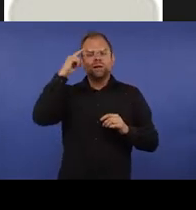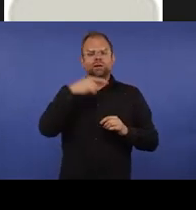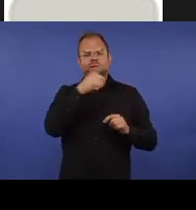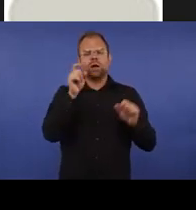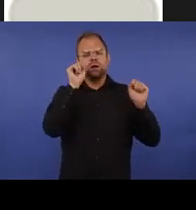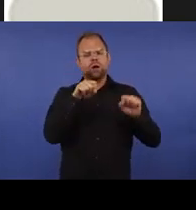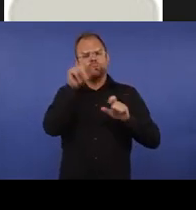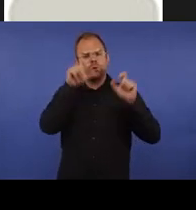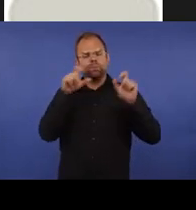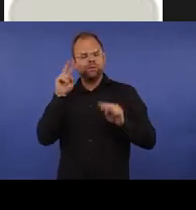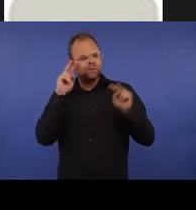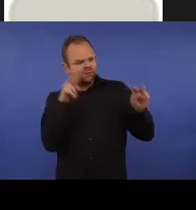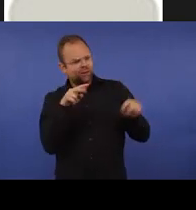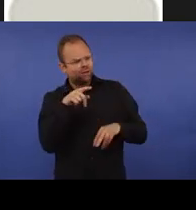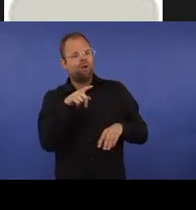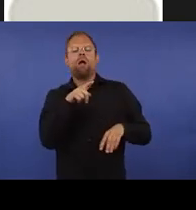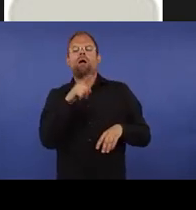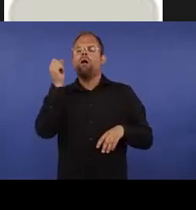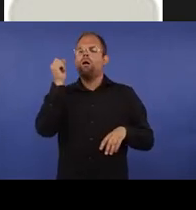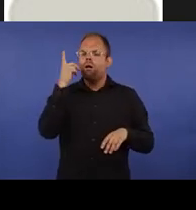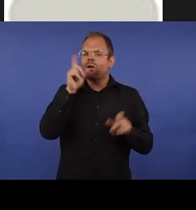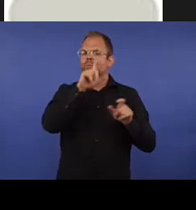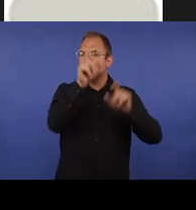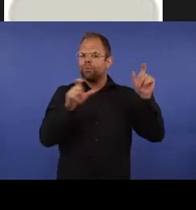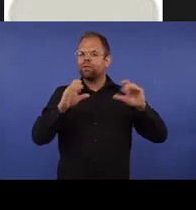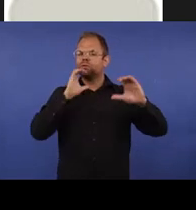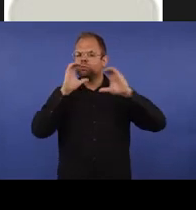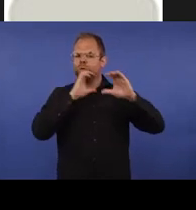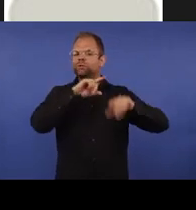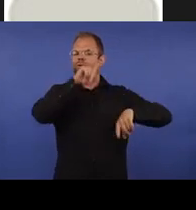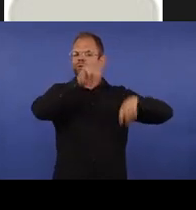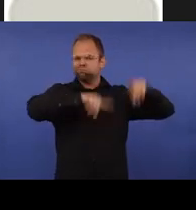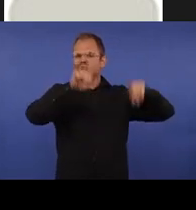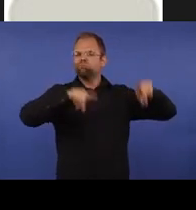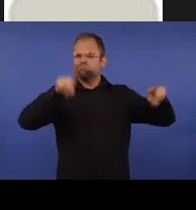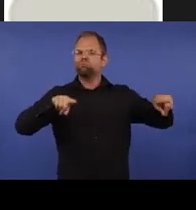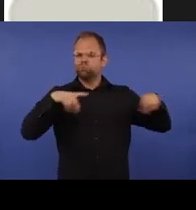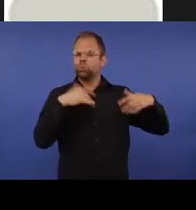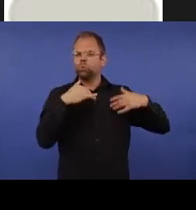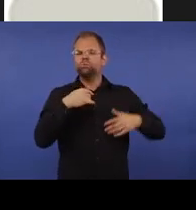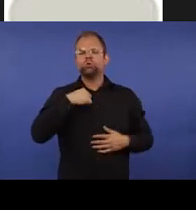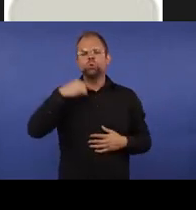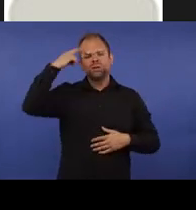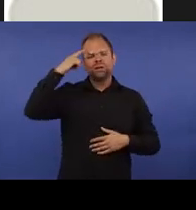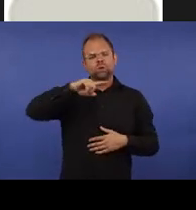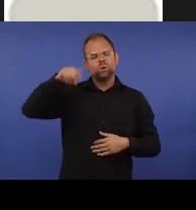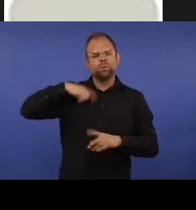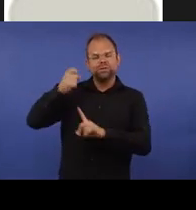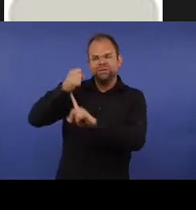for appropriate representation in the media, because it gets to a much larger segment of people.